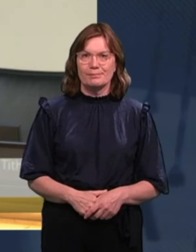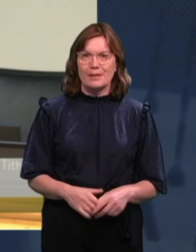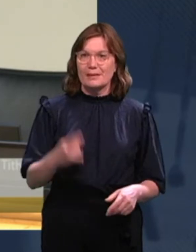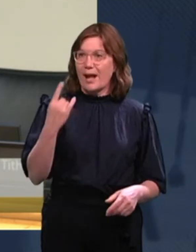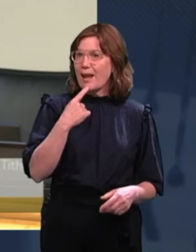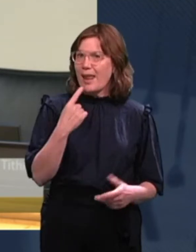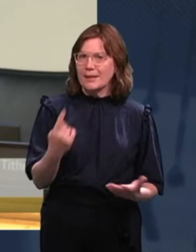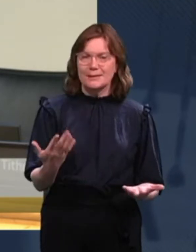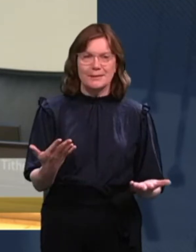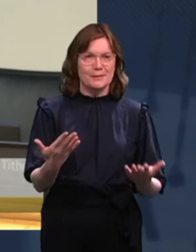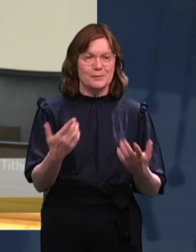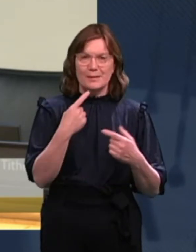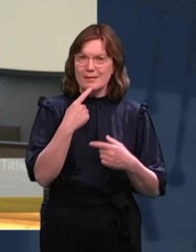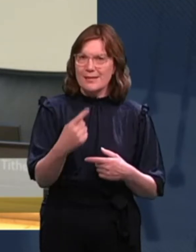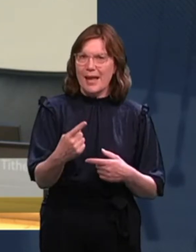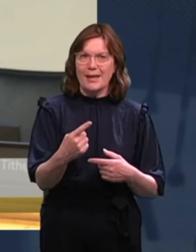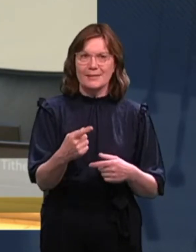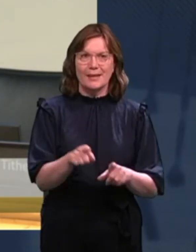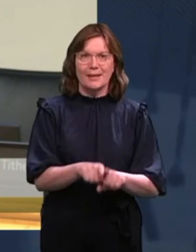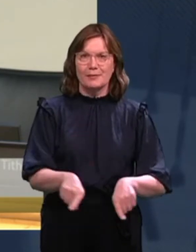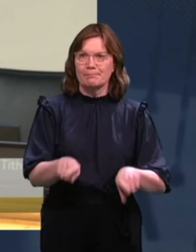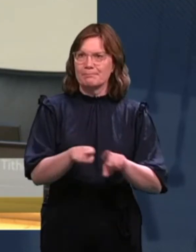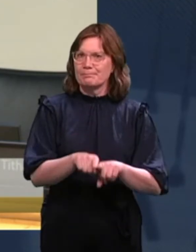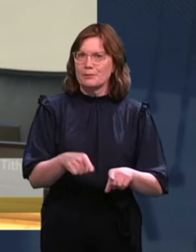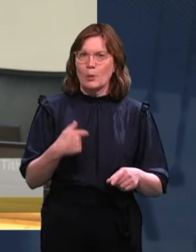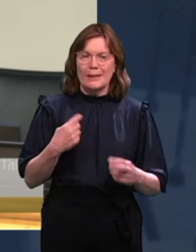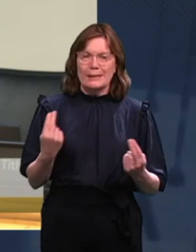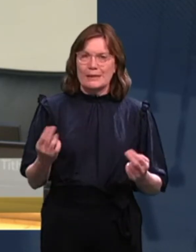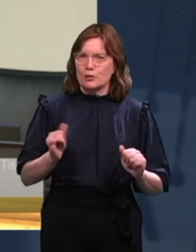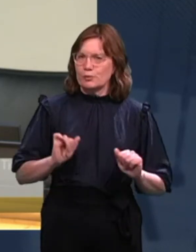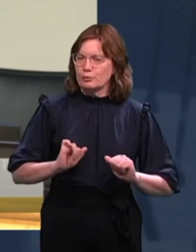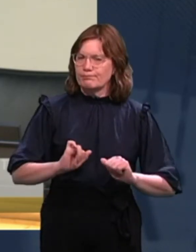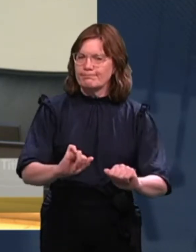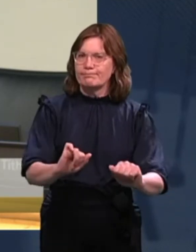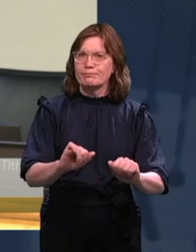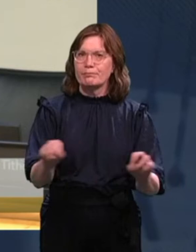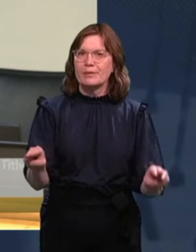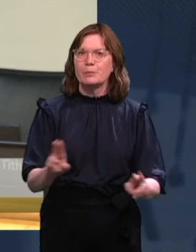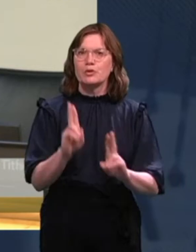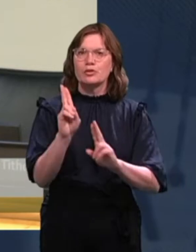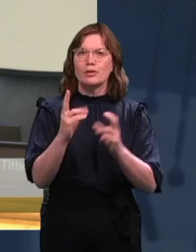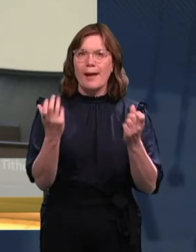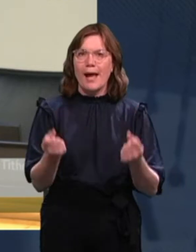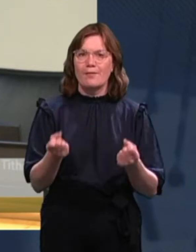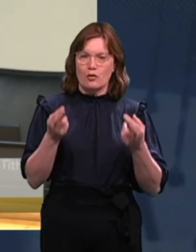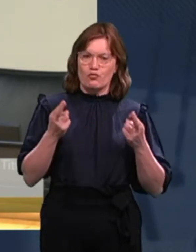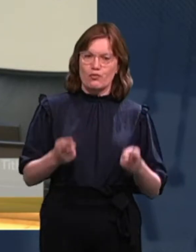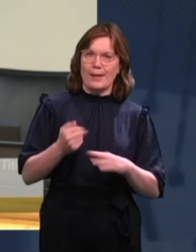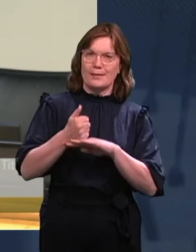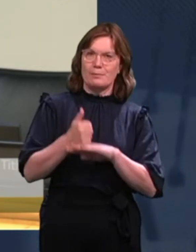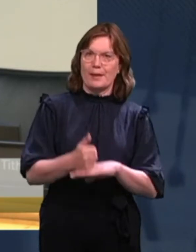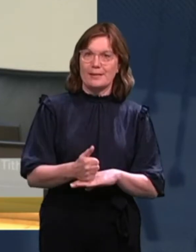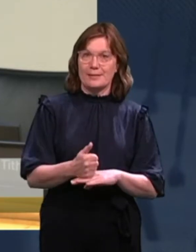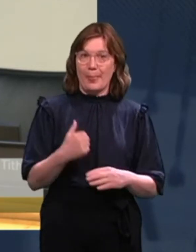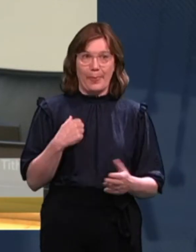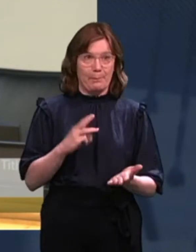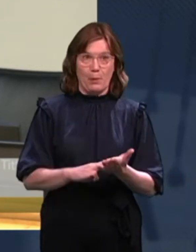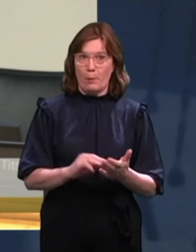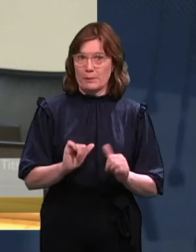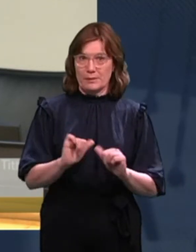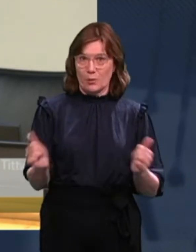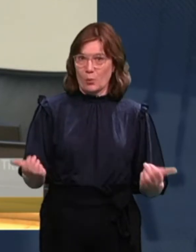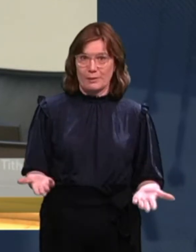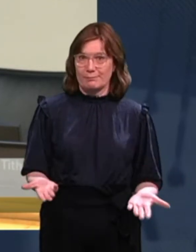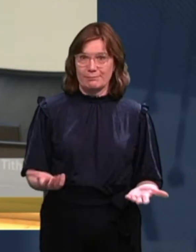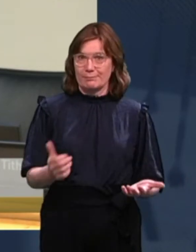highlighted kind of, I think, in an inadvertent way that that's something that we need to push for more. People should have that, and at present they don't. We talk, you know, like I